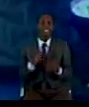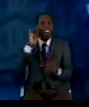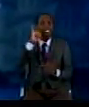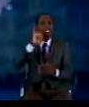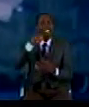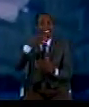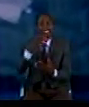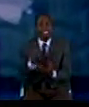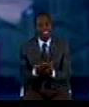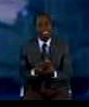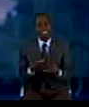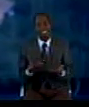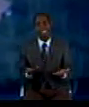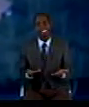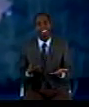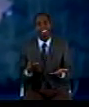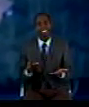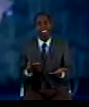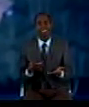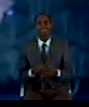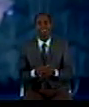When